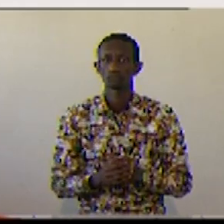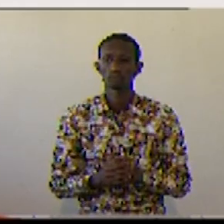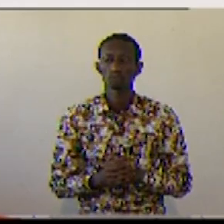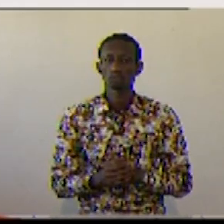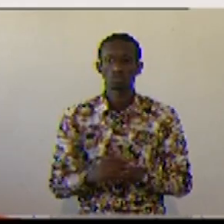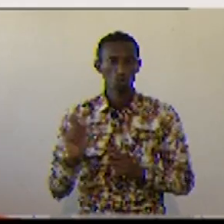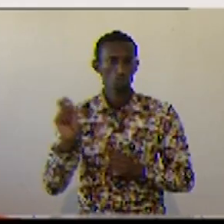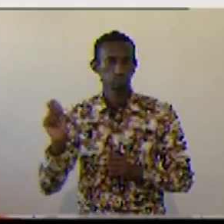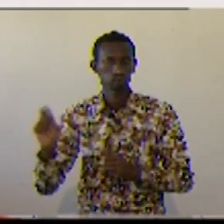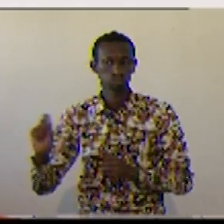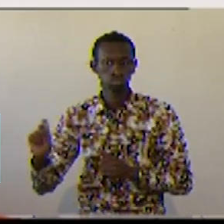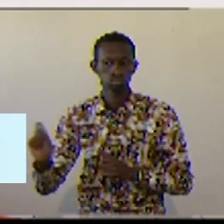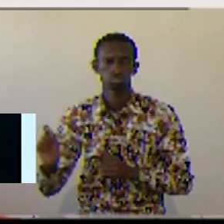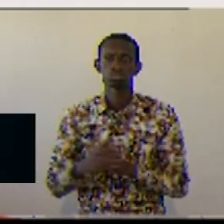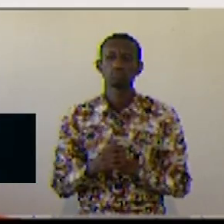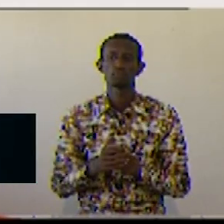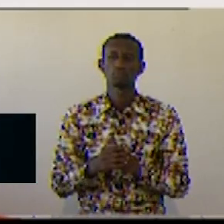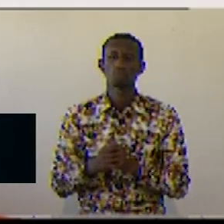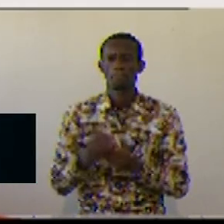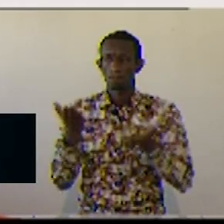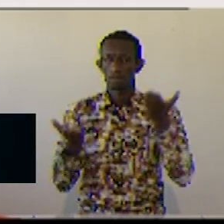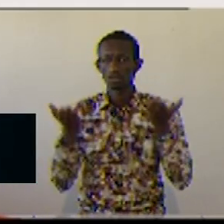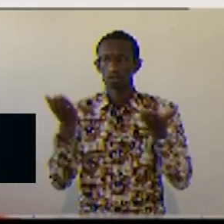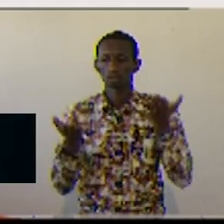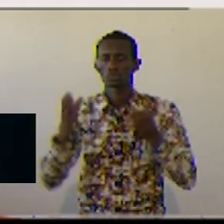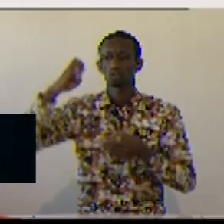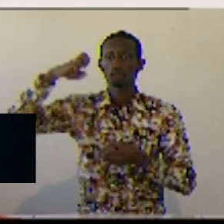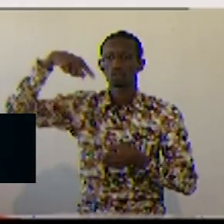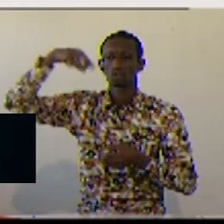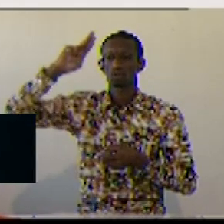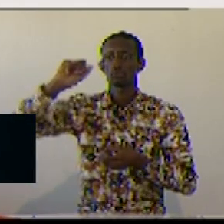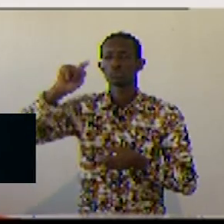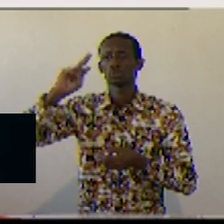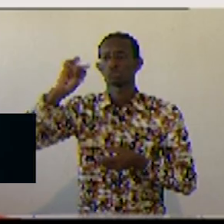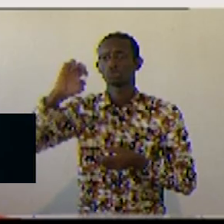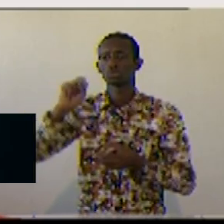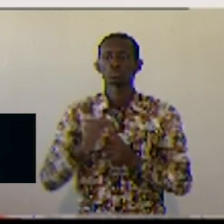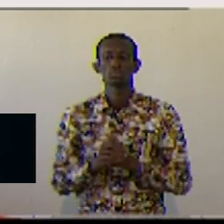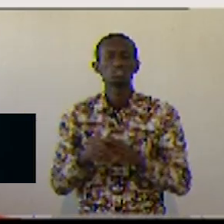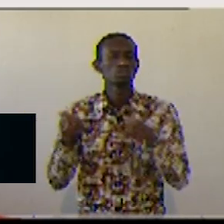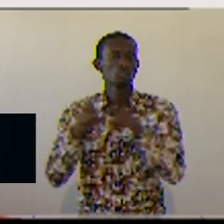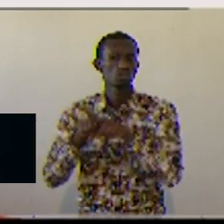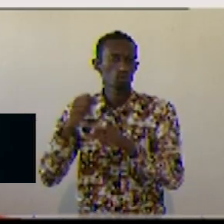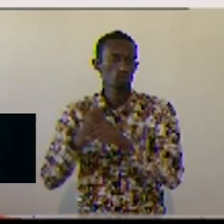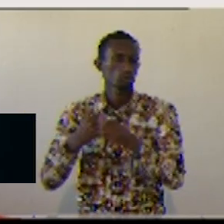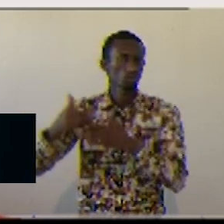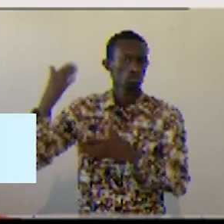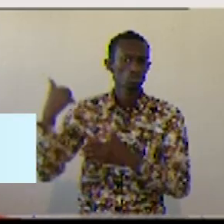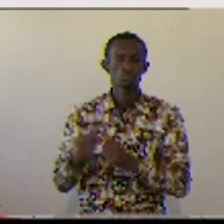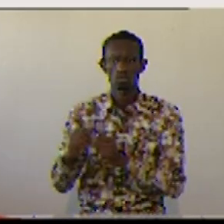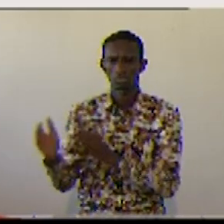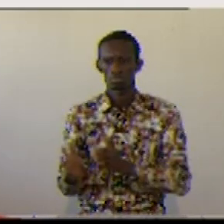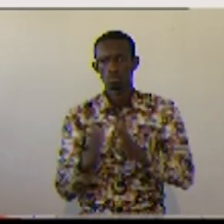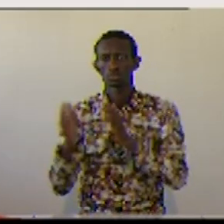Right balanced equation is the same as what we did for the first method of preparing these salts. Write